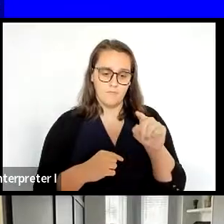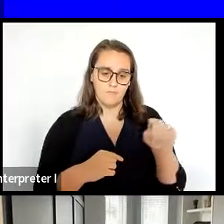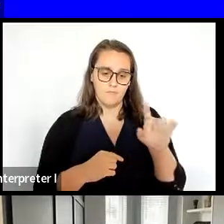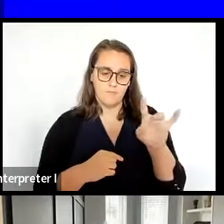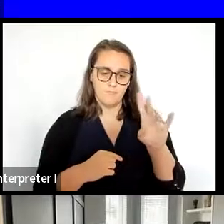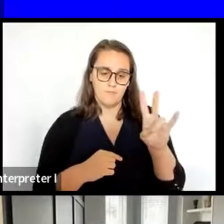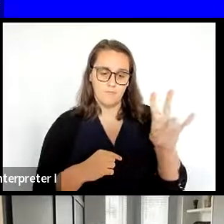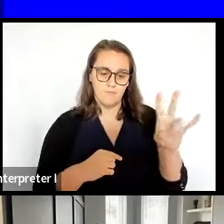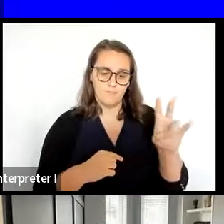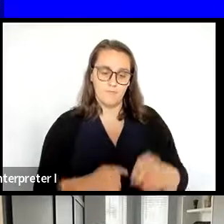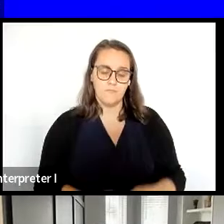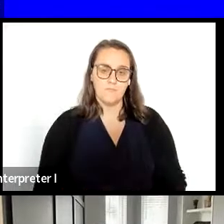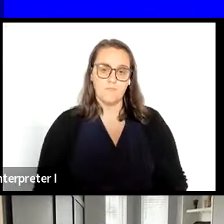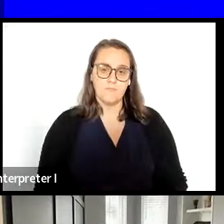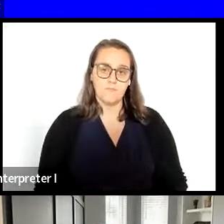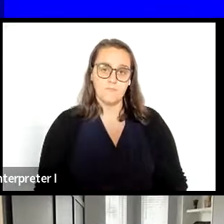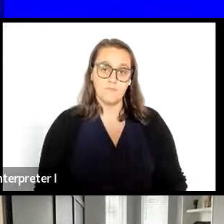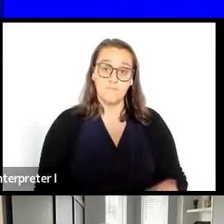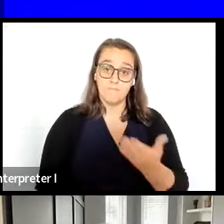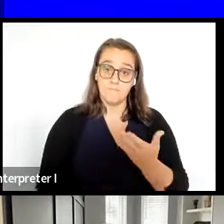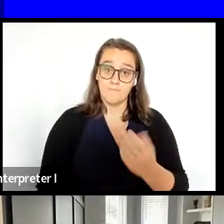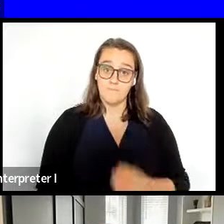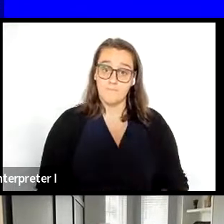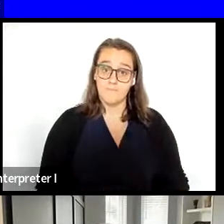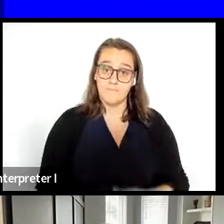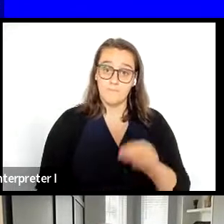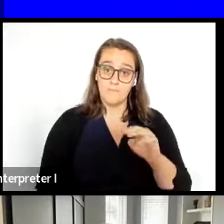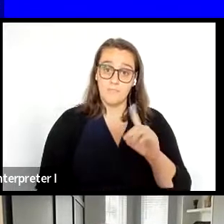24-877. Councilmember McDuffie.